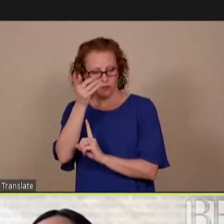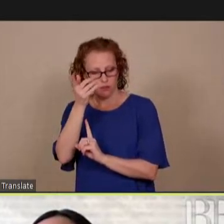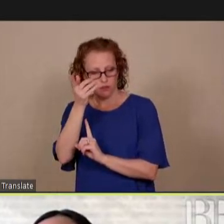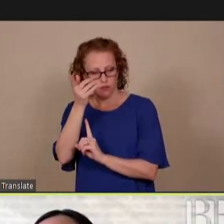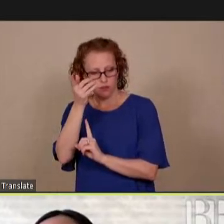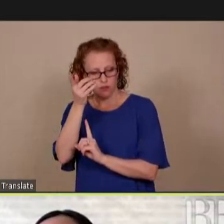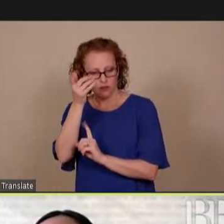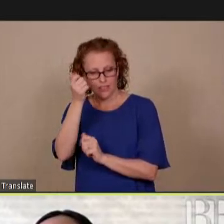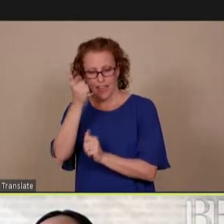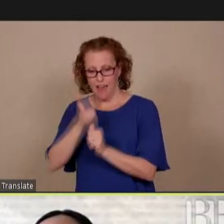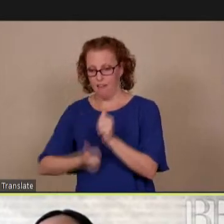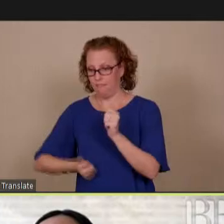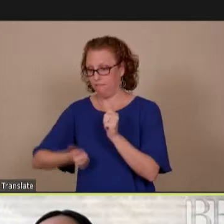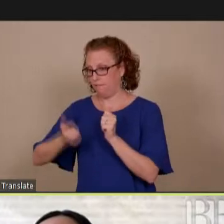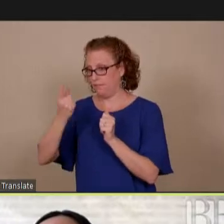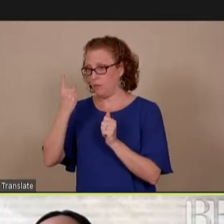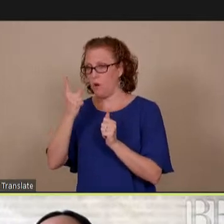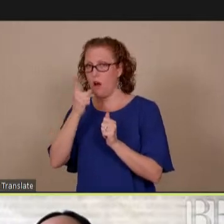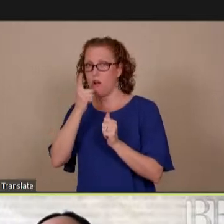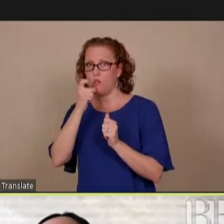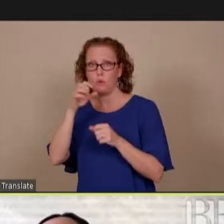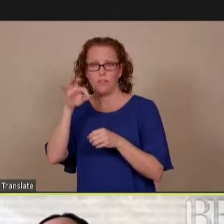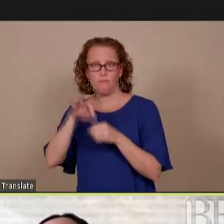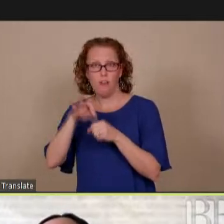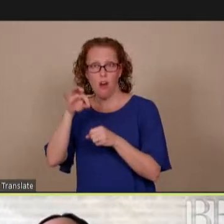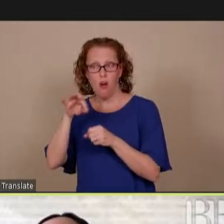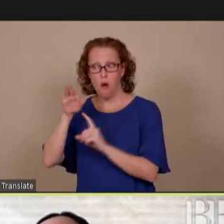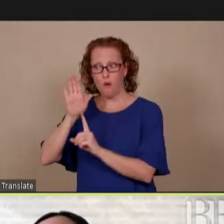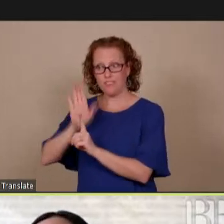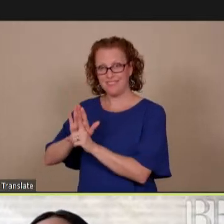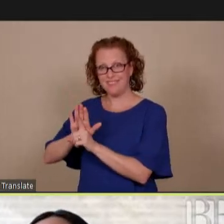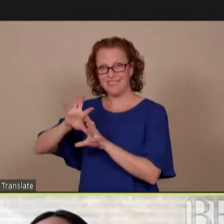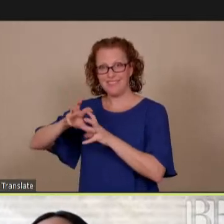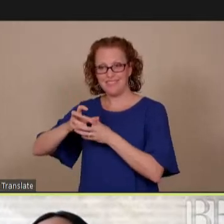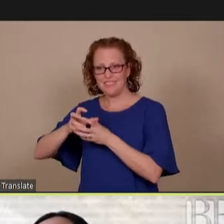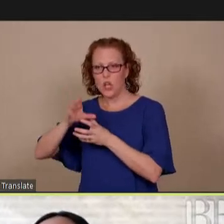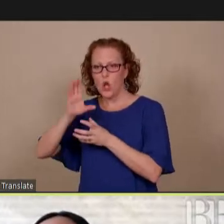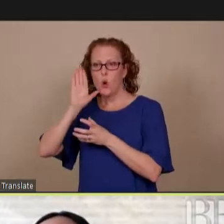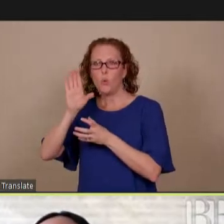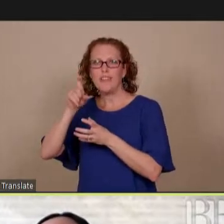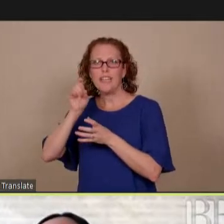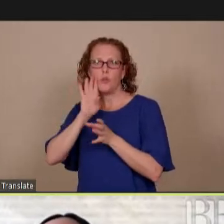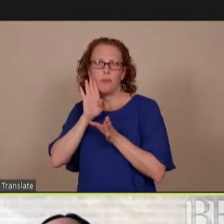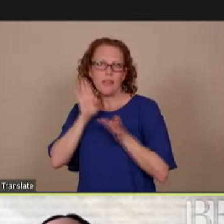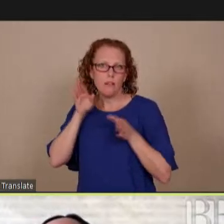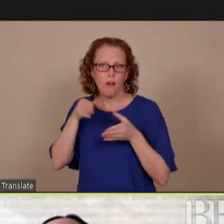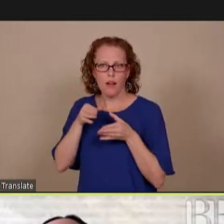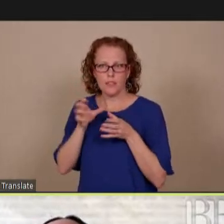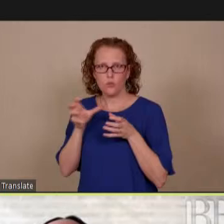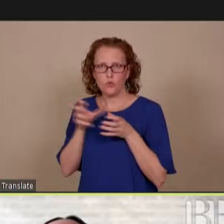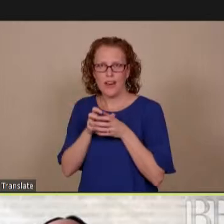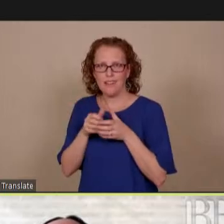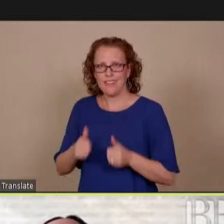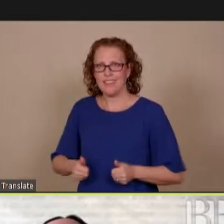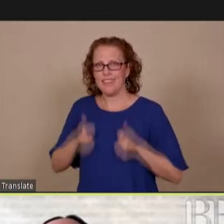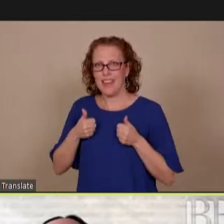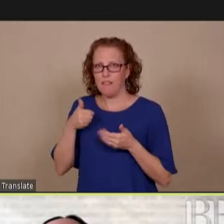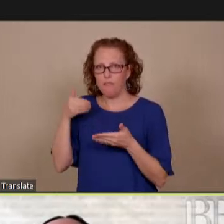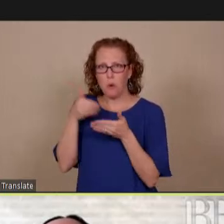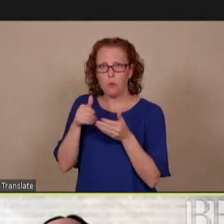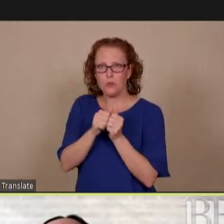Hispanic citizen of voting age would need to be concentrated in a dense geographic area, but that's not